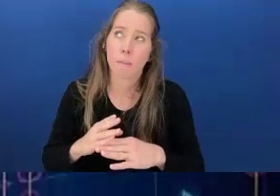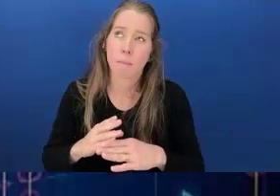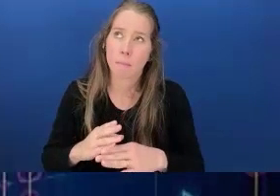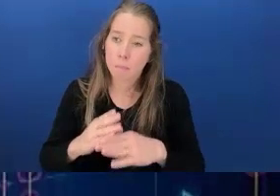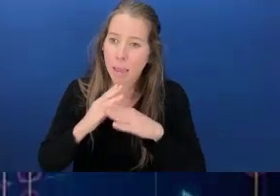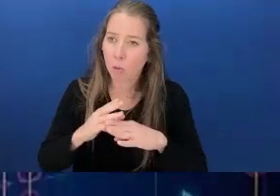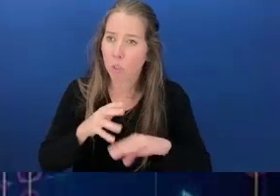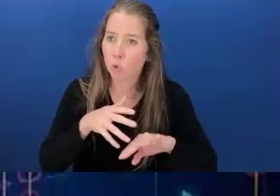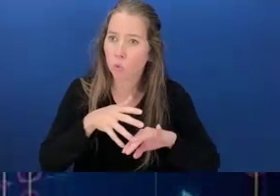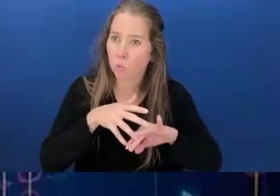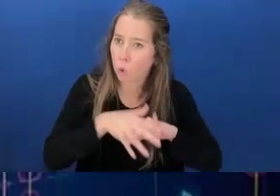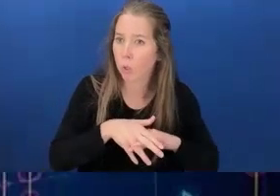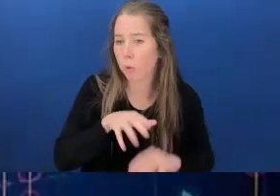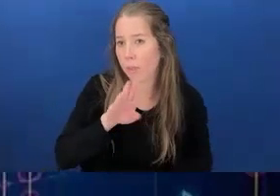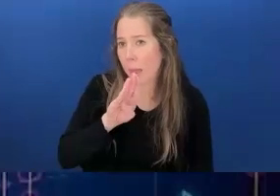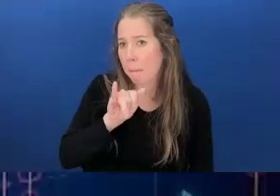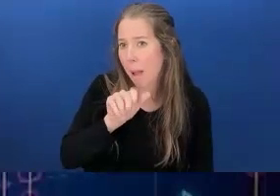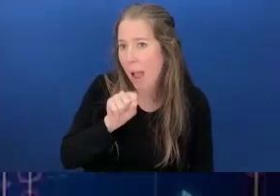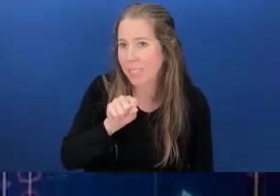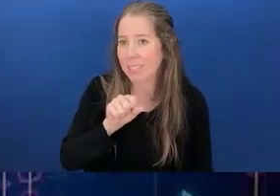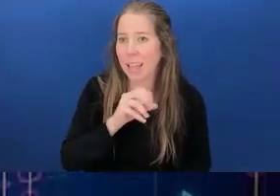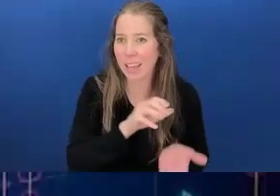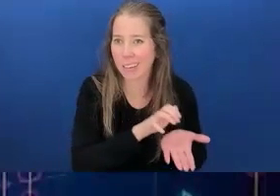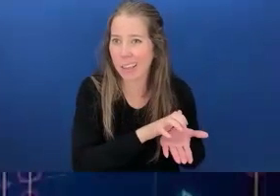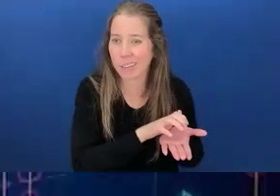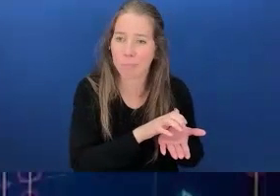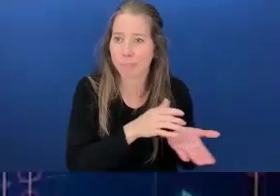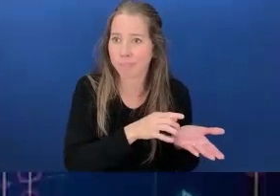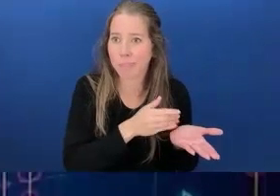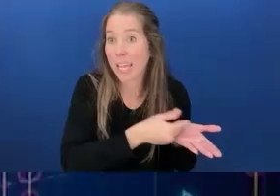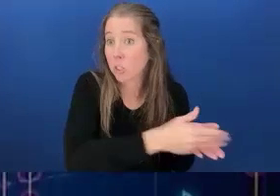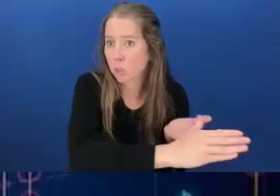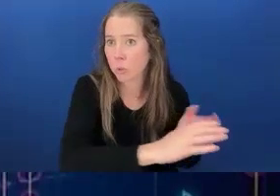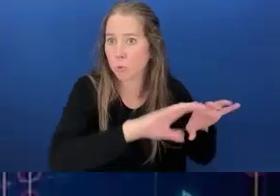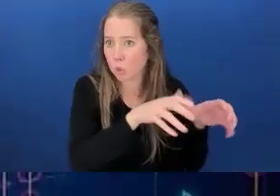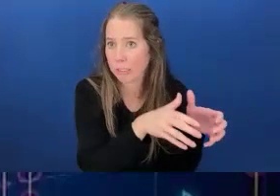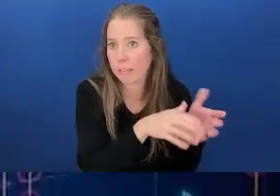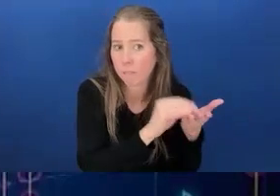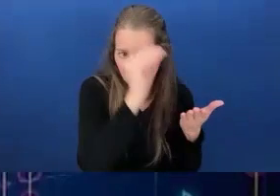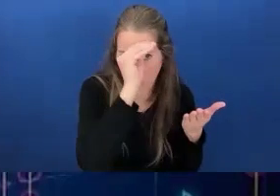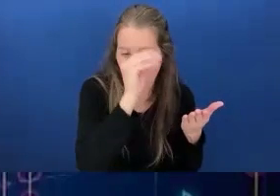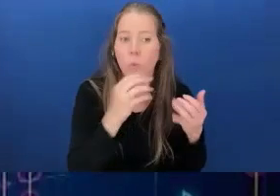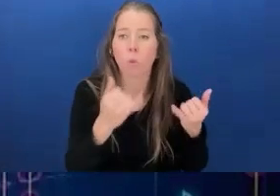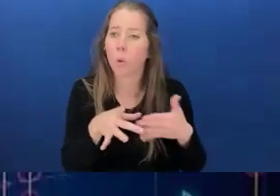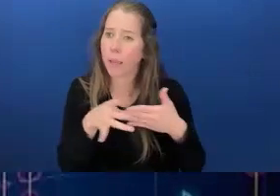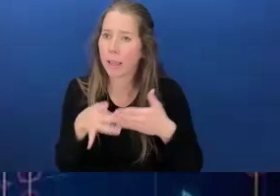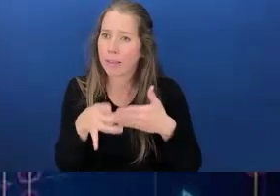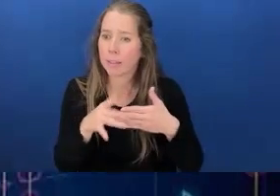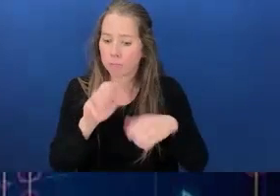were rooted in bias and exclusion of learners and everything. And so the guidelines, they're